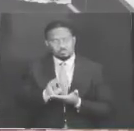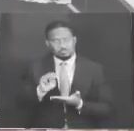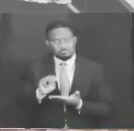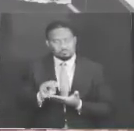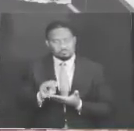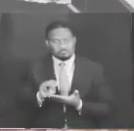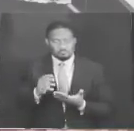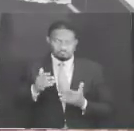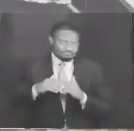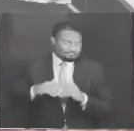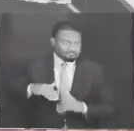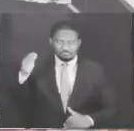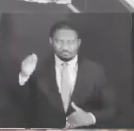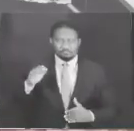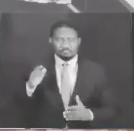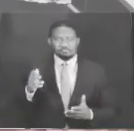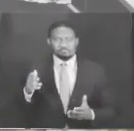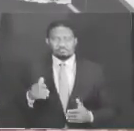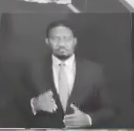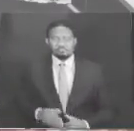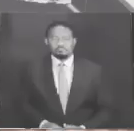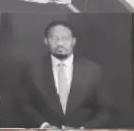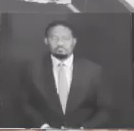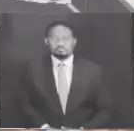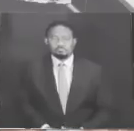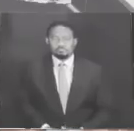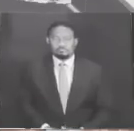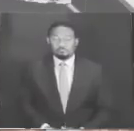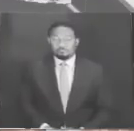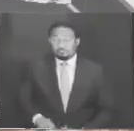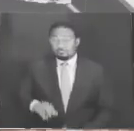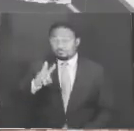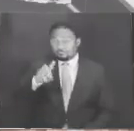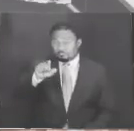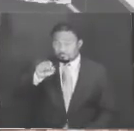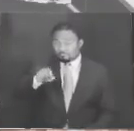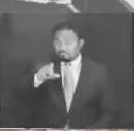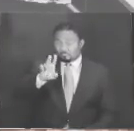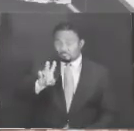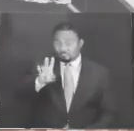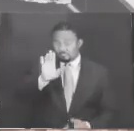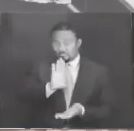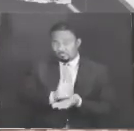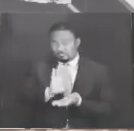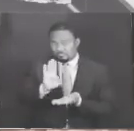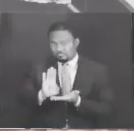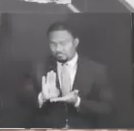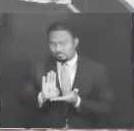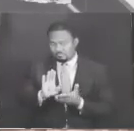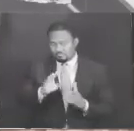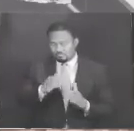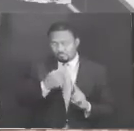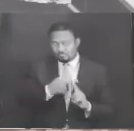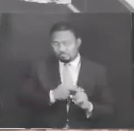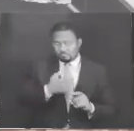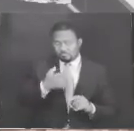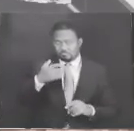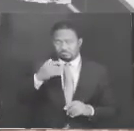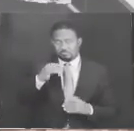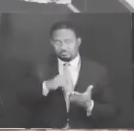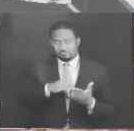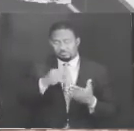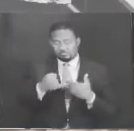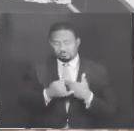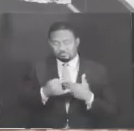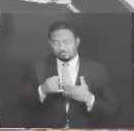2,710,227,947 Ghana cedis. So, Speaker, 2.7 billion Ghana cedis for the month of January, February,